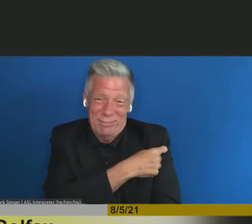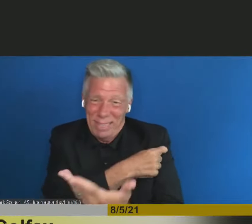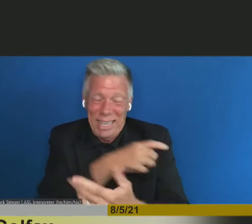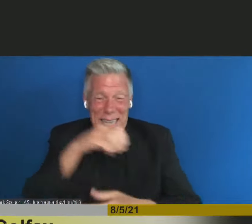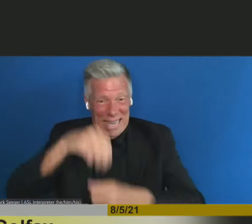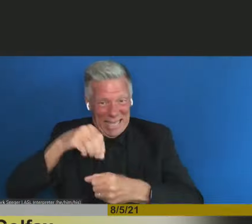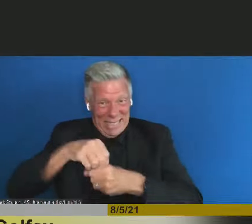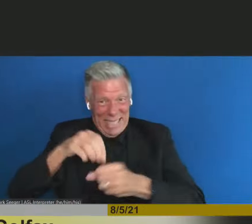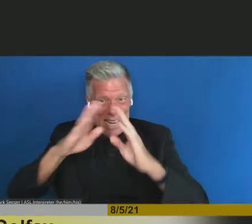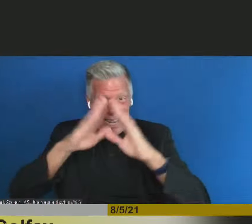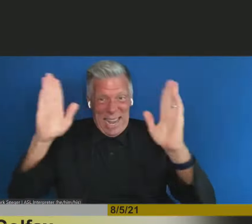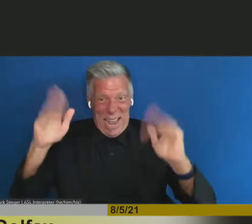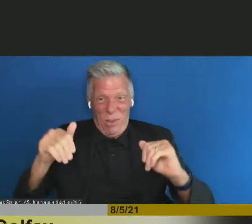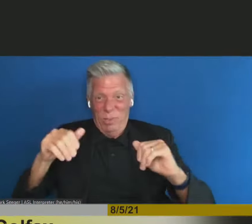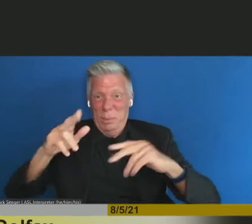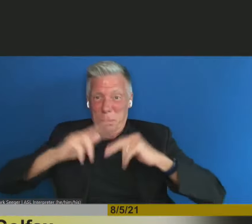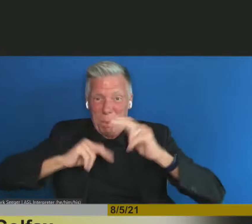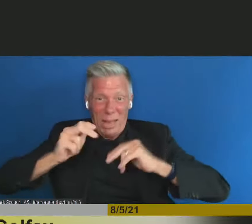more,